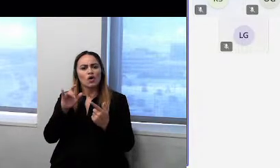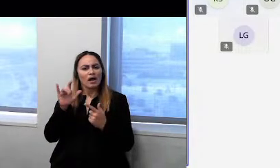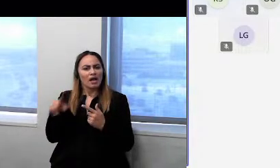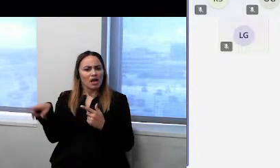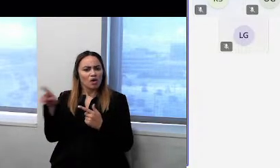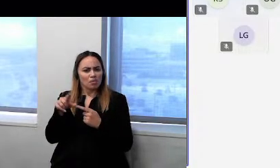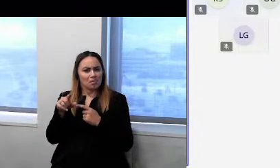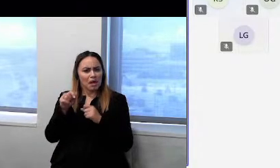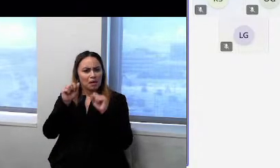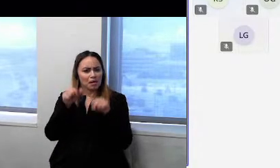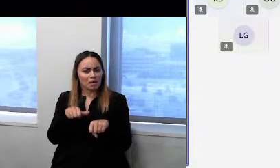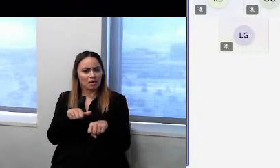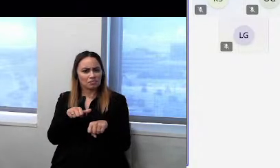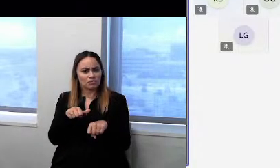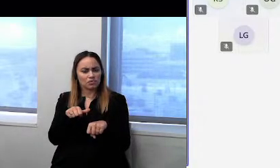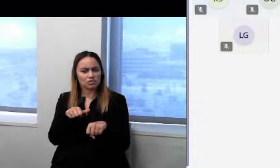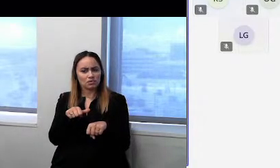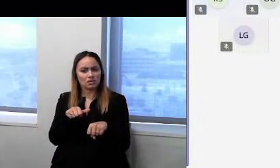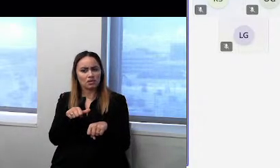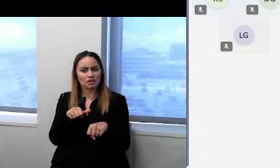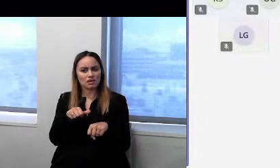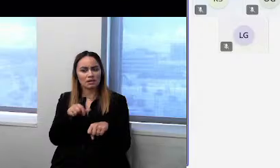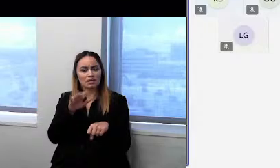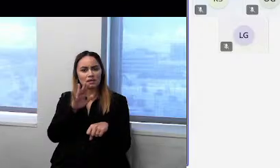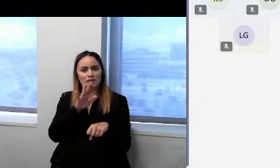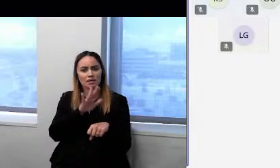stranded if these are